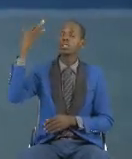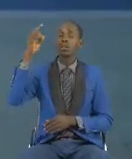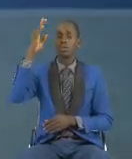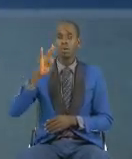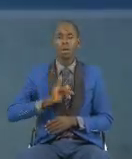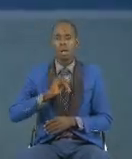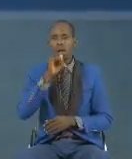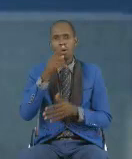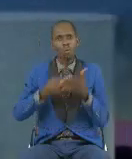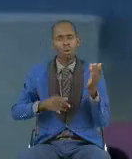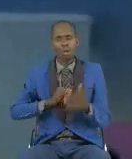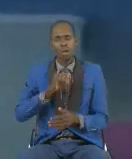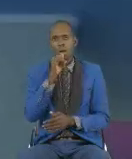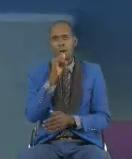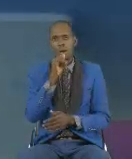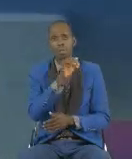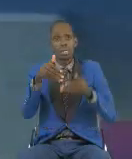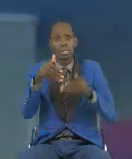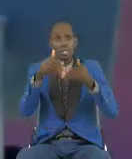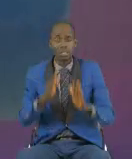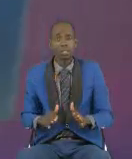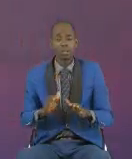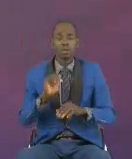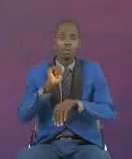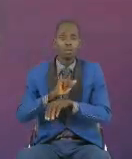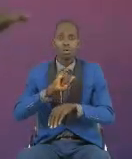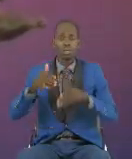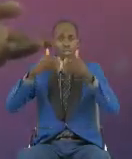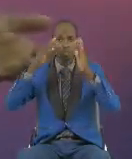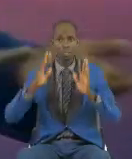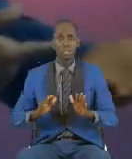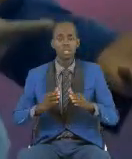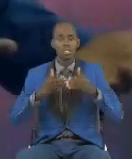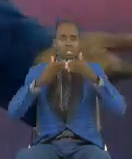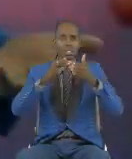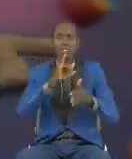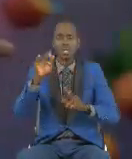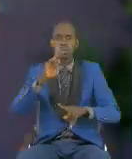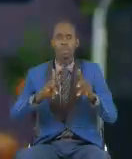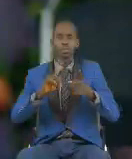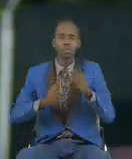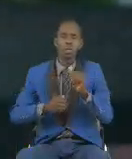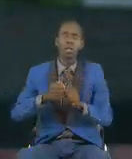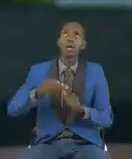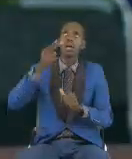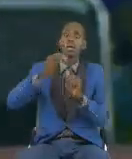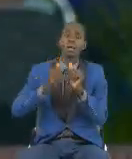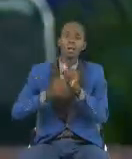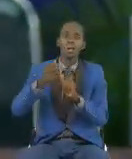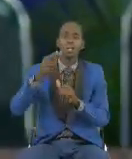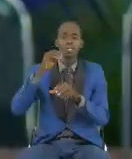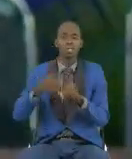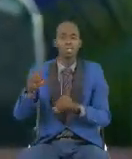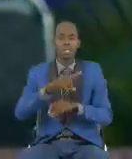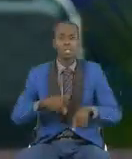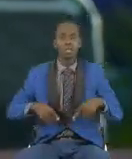A leader, an effective leader, leading people higher and higher in their lives, all by grace,